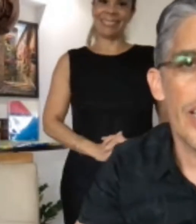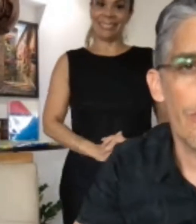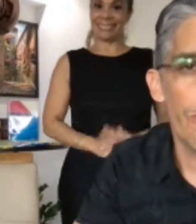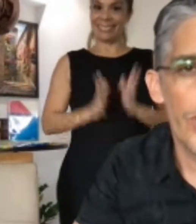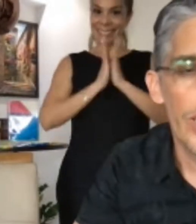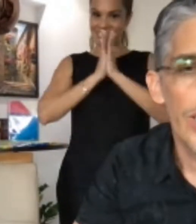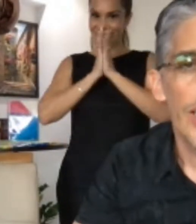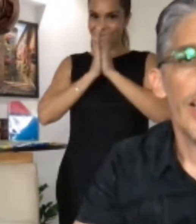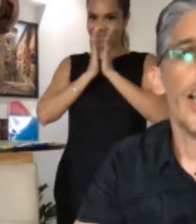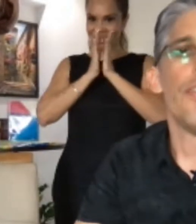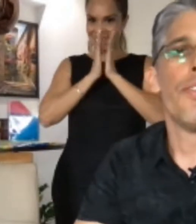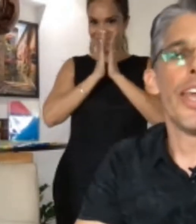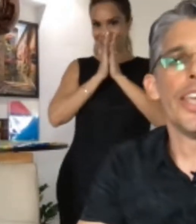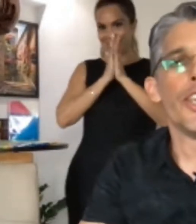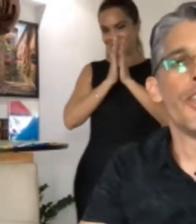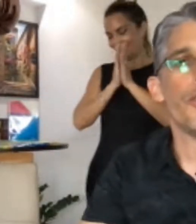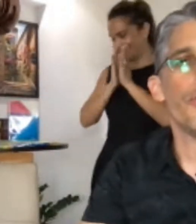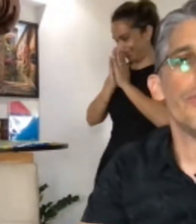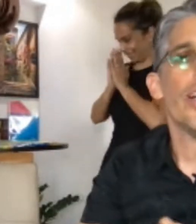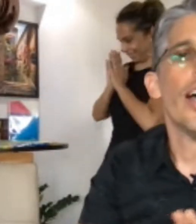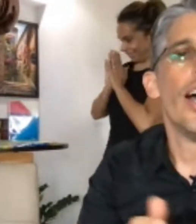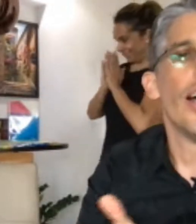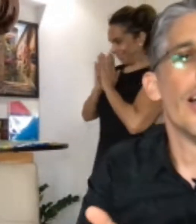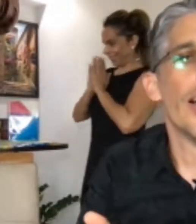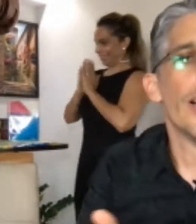by Stanford. And thank you,